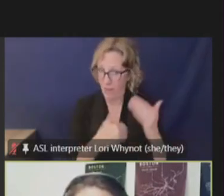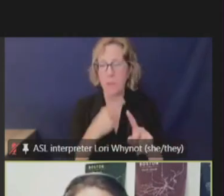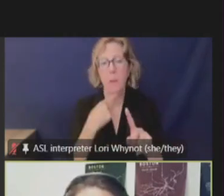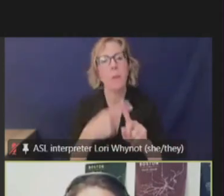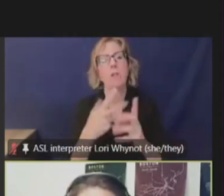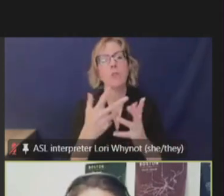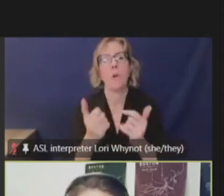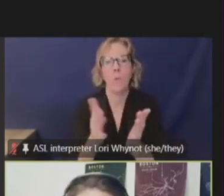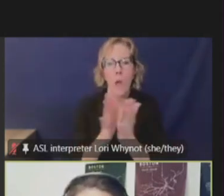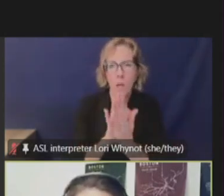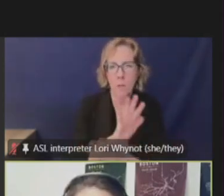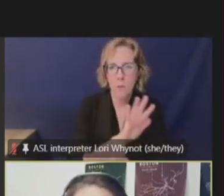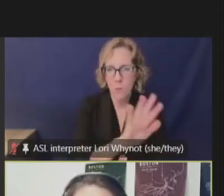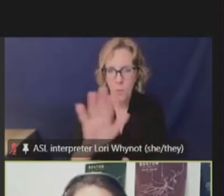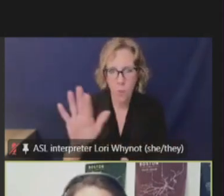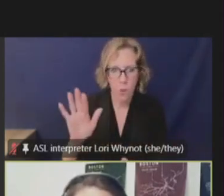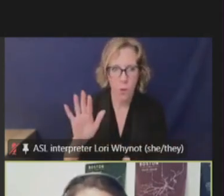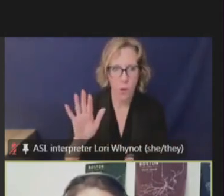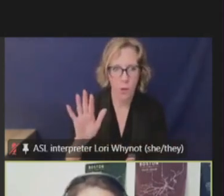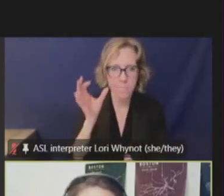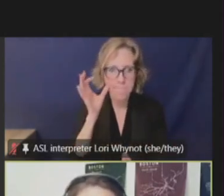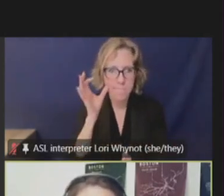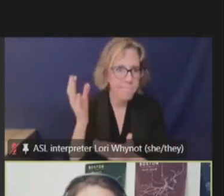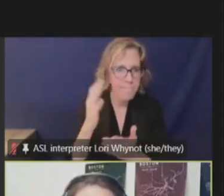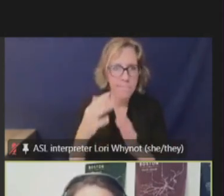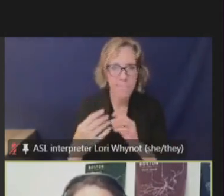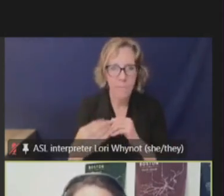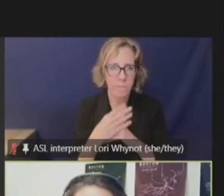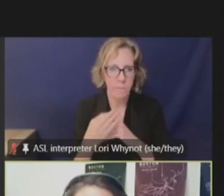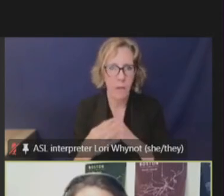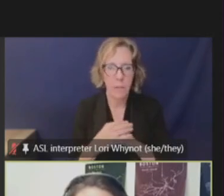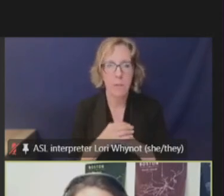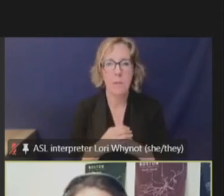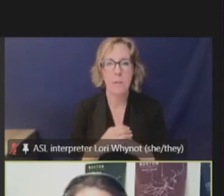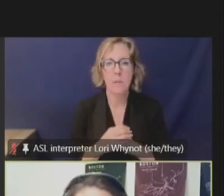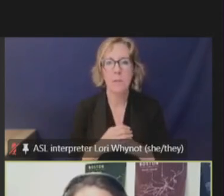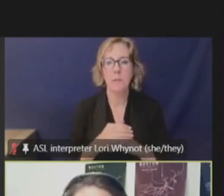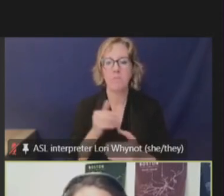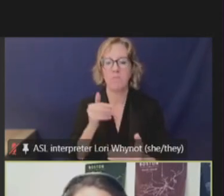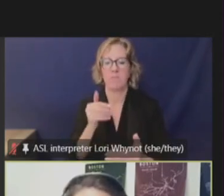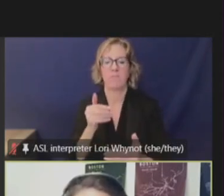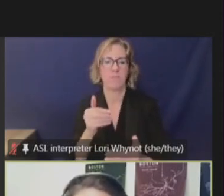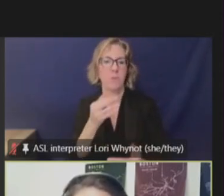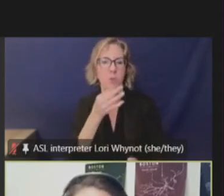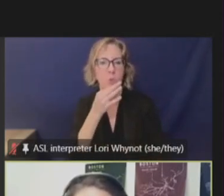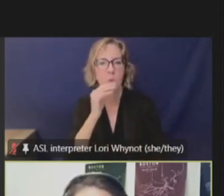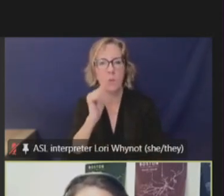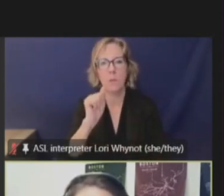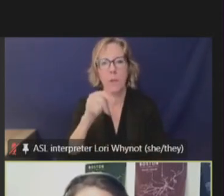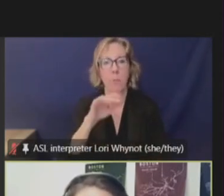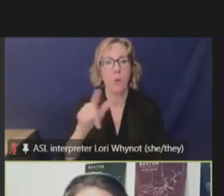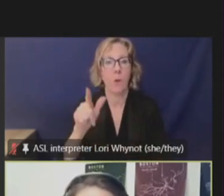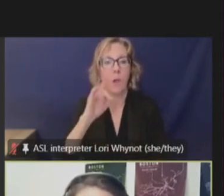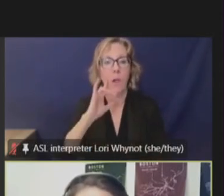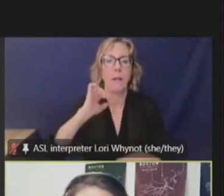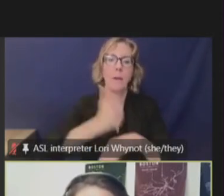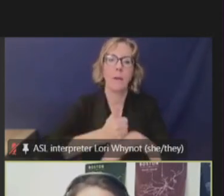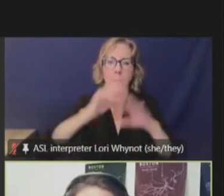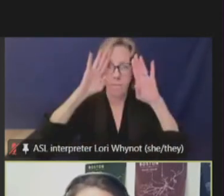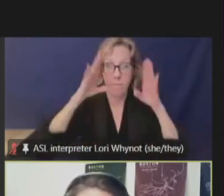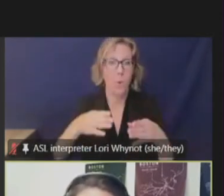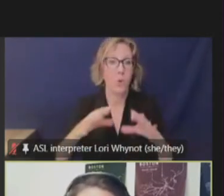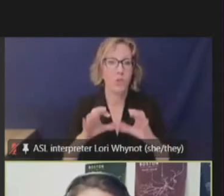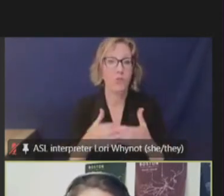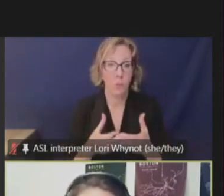be setting up some focus groups in April, and during these focus groups, the idea is that we will share some of the